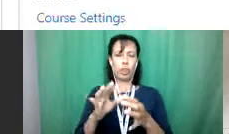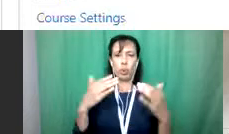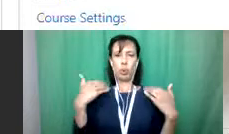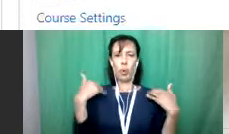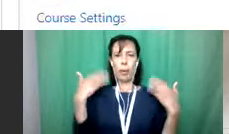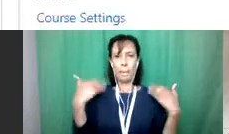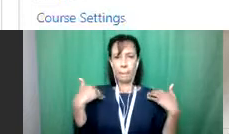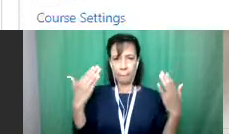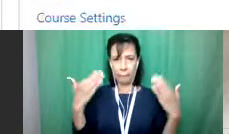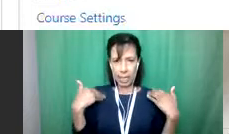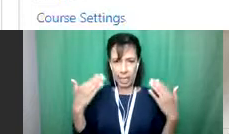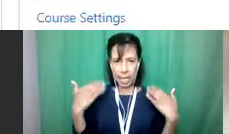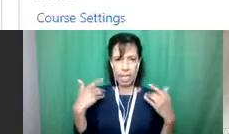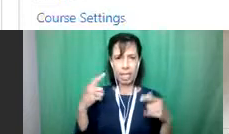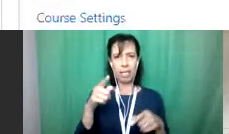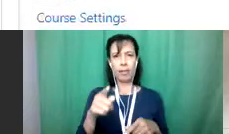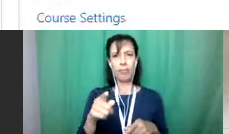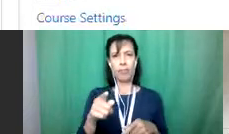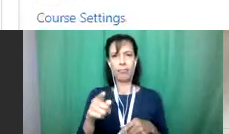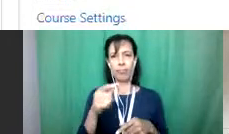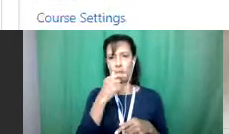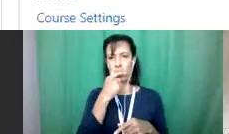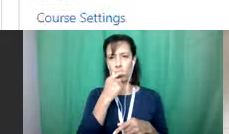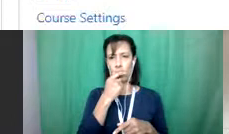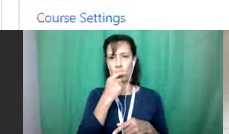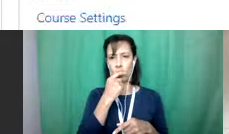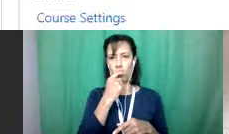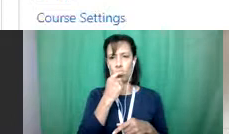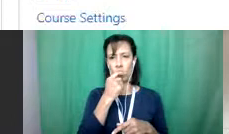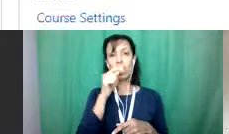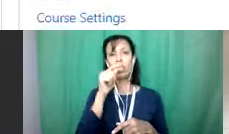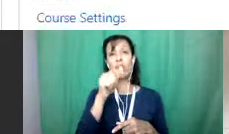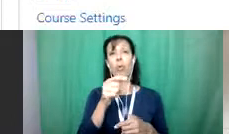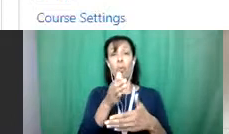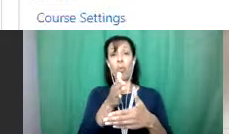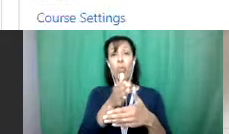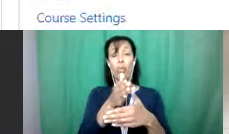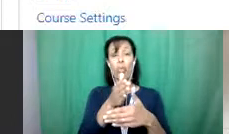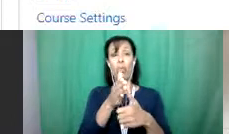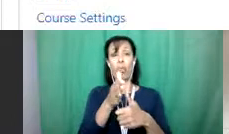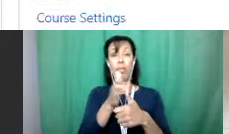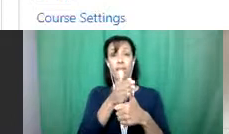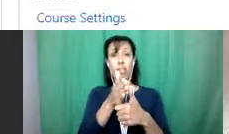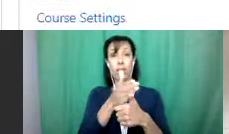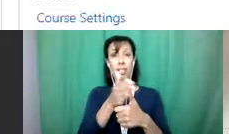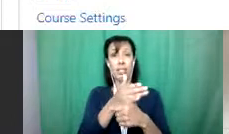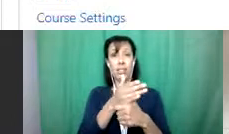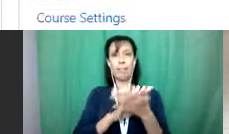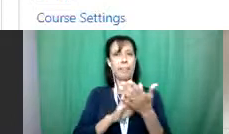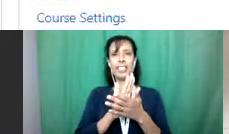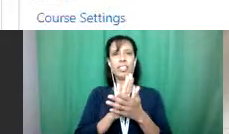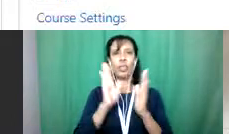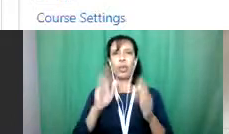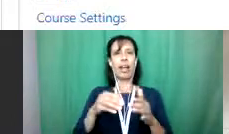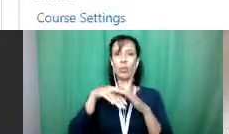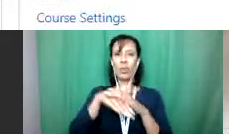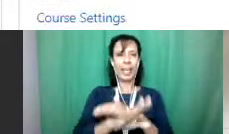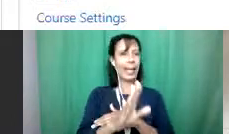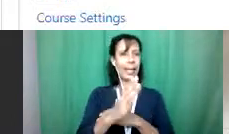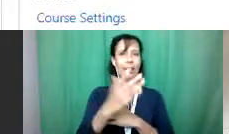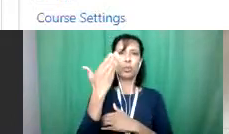of research which didn't involve going into schools to watch PE lessons. That was a piece of research